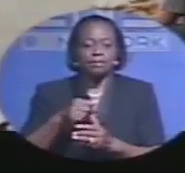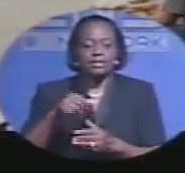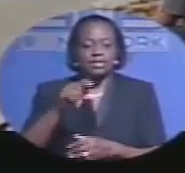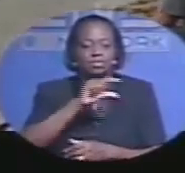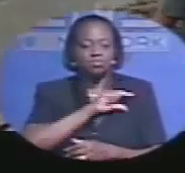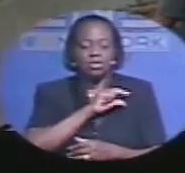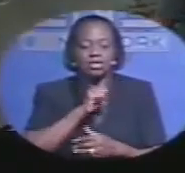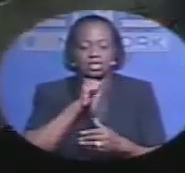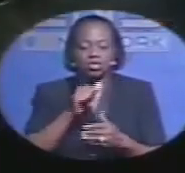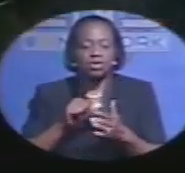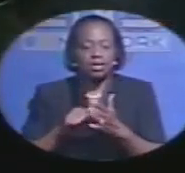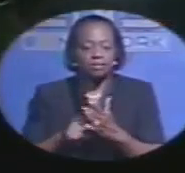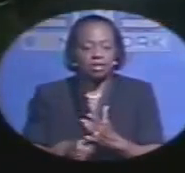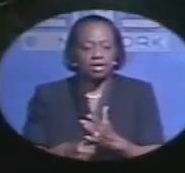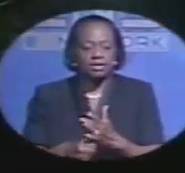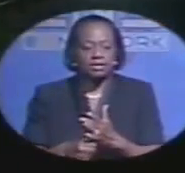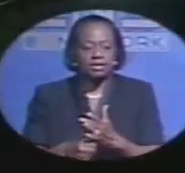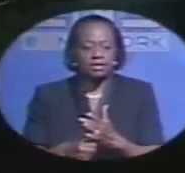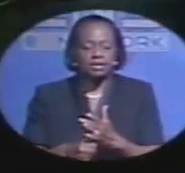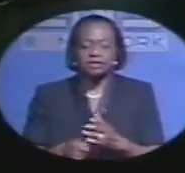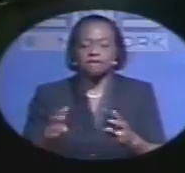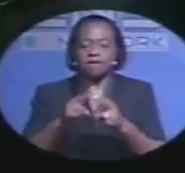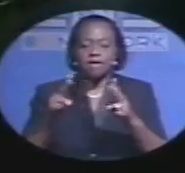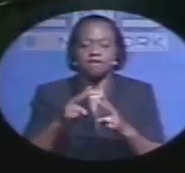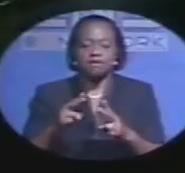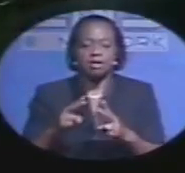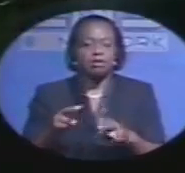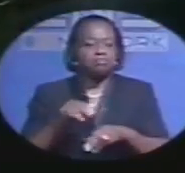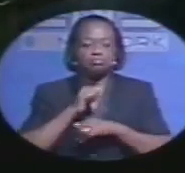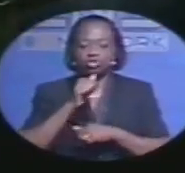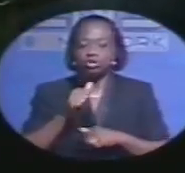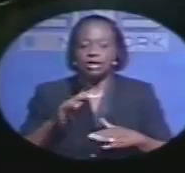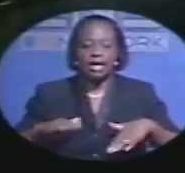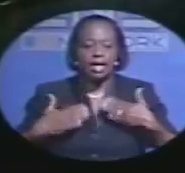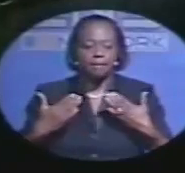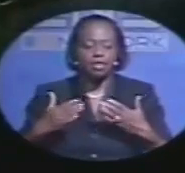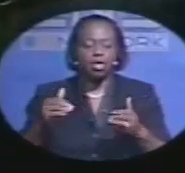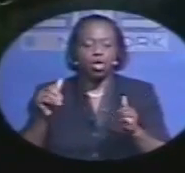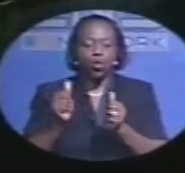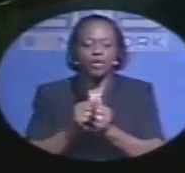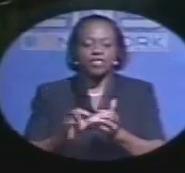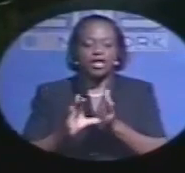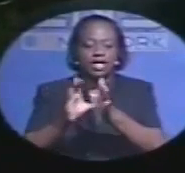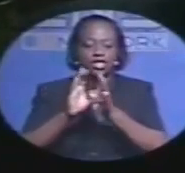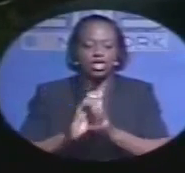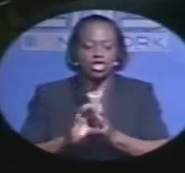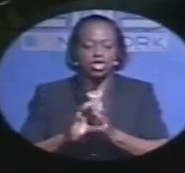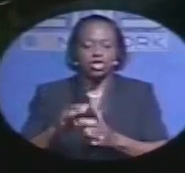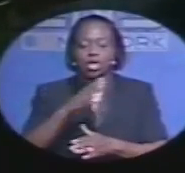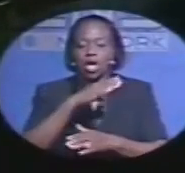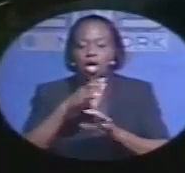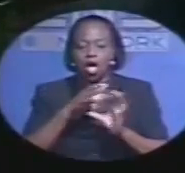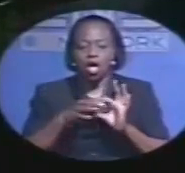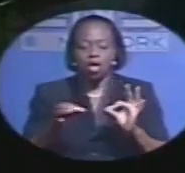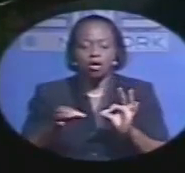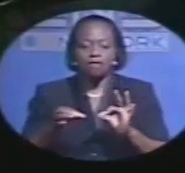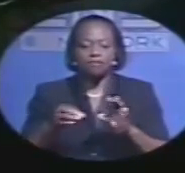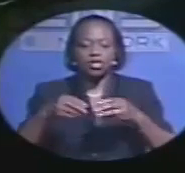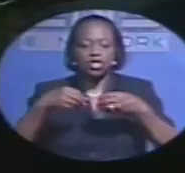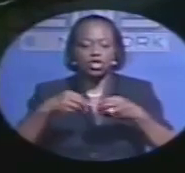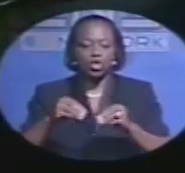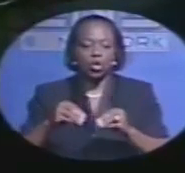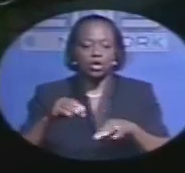not impressed. I am very unhappy with the condition of the stalls on Potters Key dock.